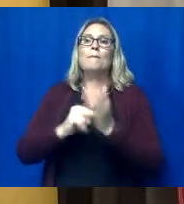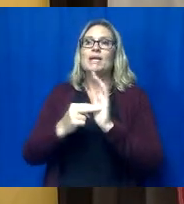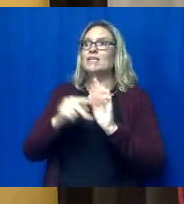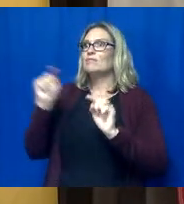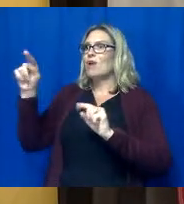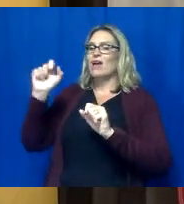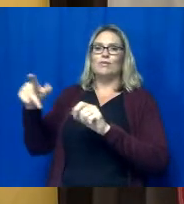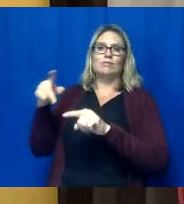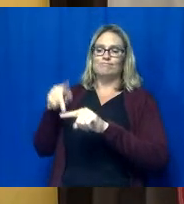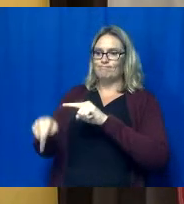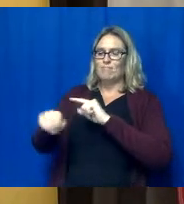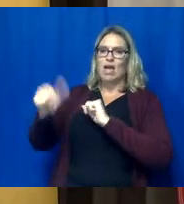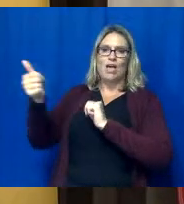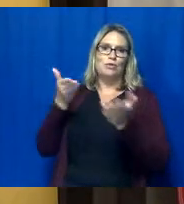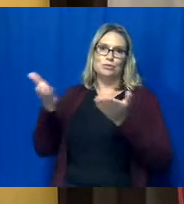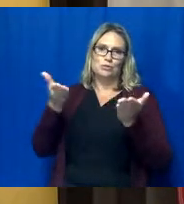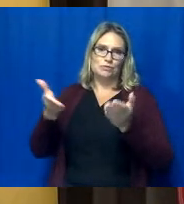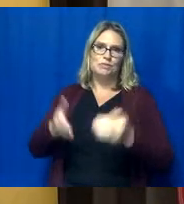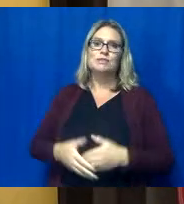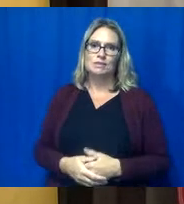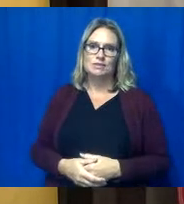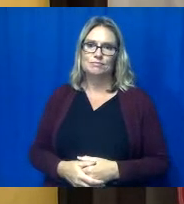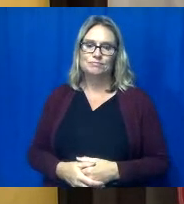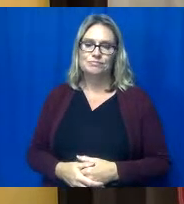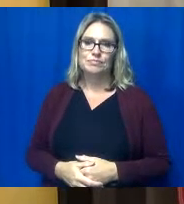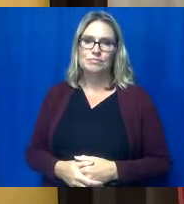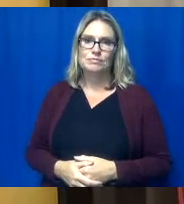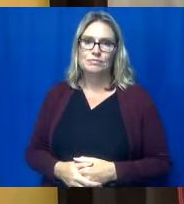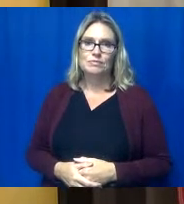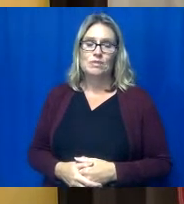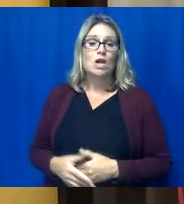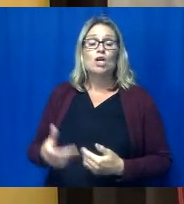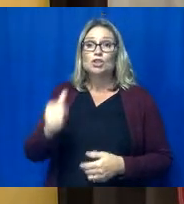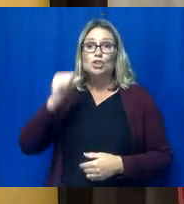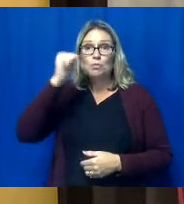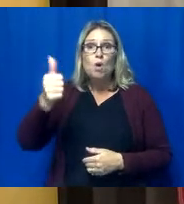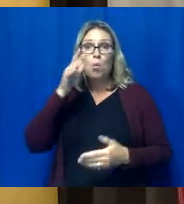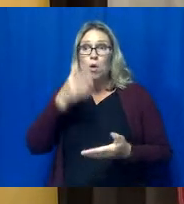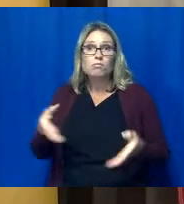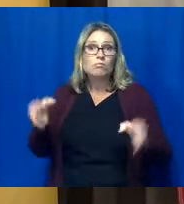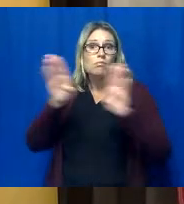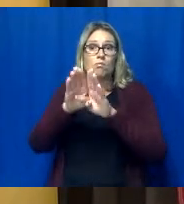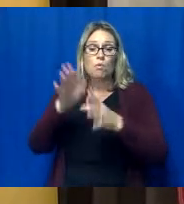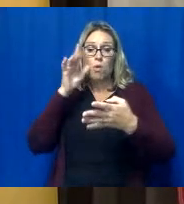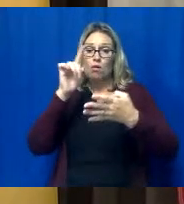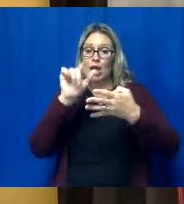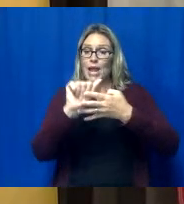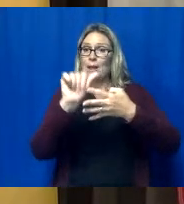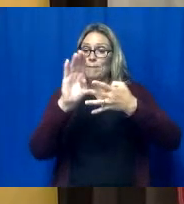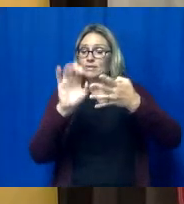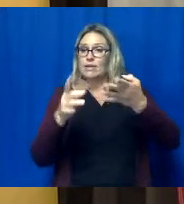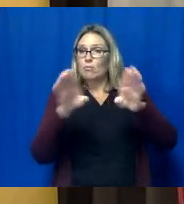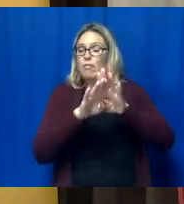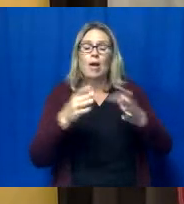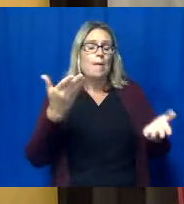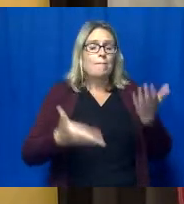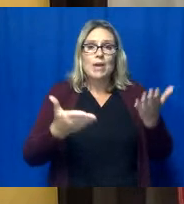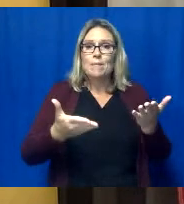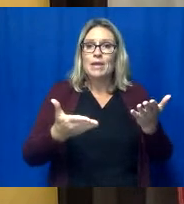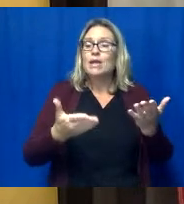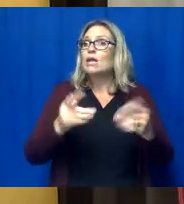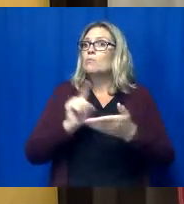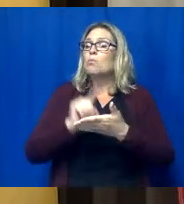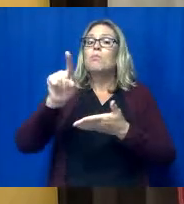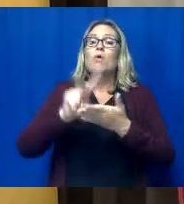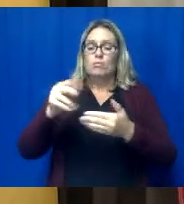incrementally in the services that we provide. So I can't say today that tomorrow we're shutting down ABC. Partway through tomorrow, partway through the next day,